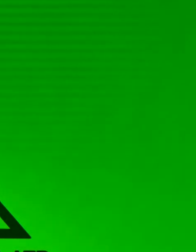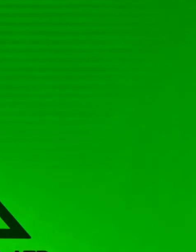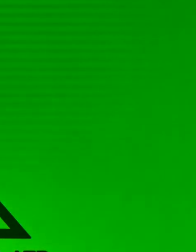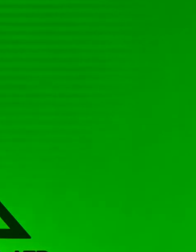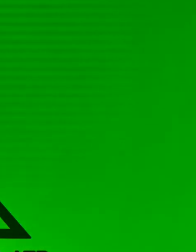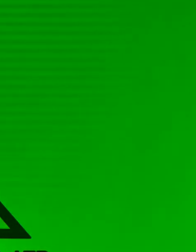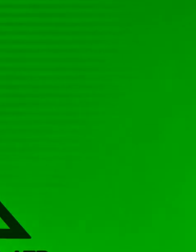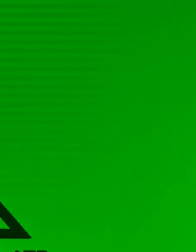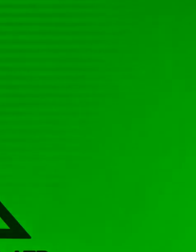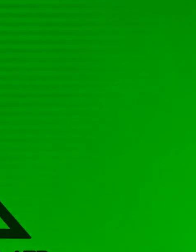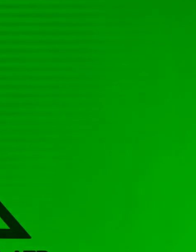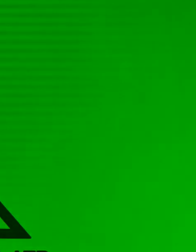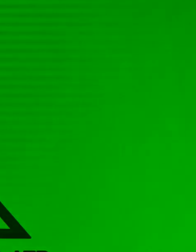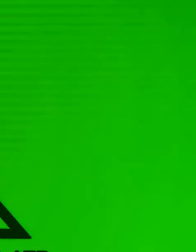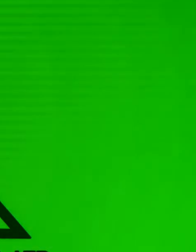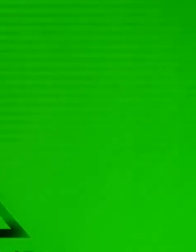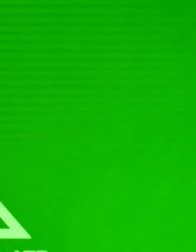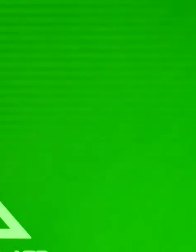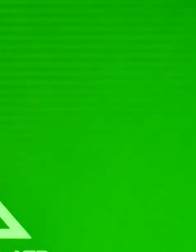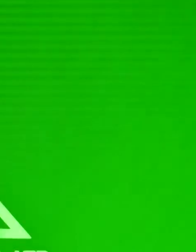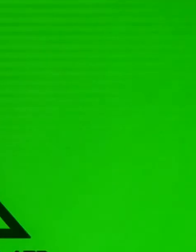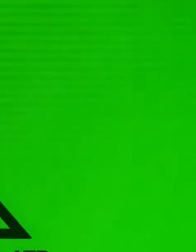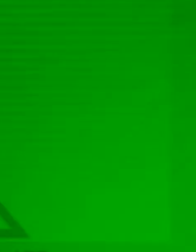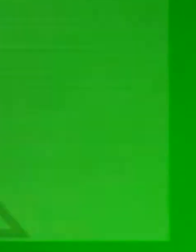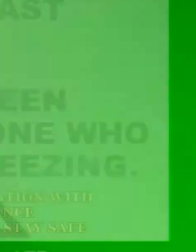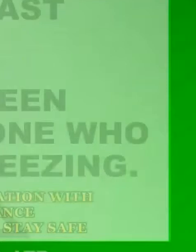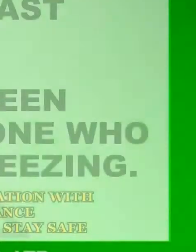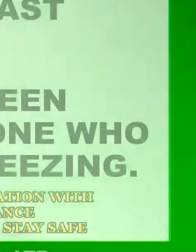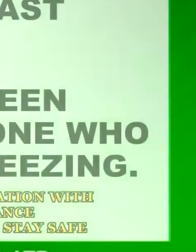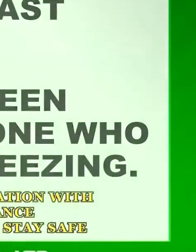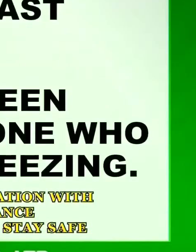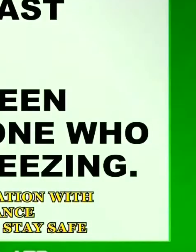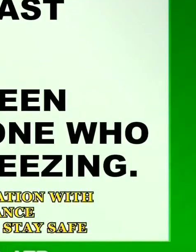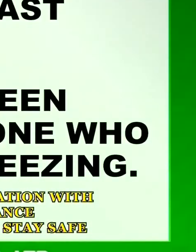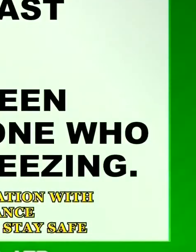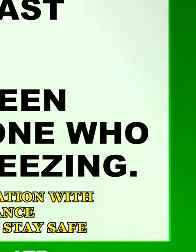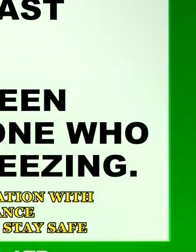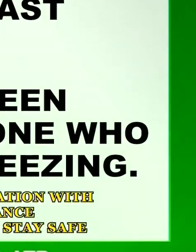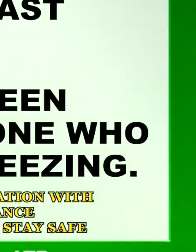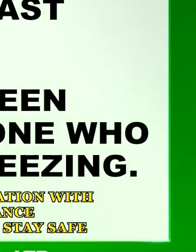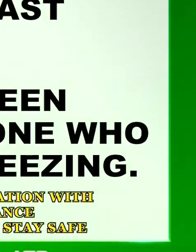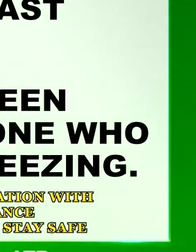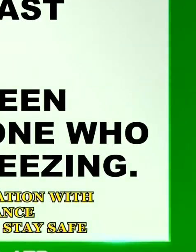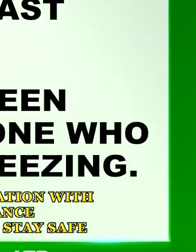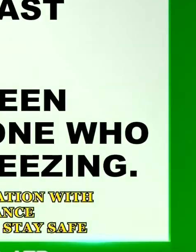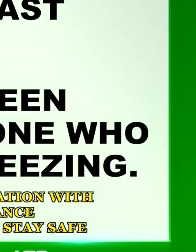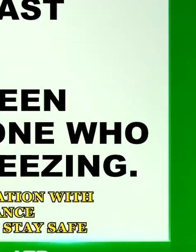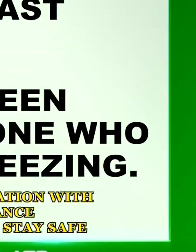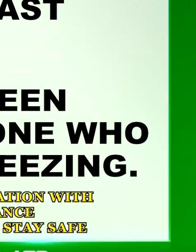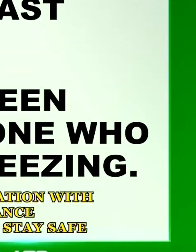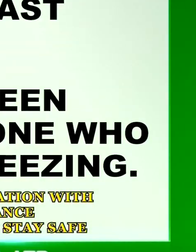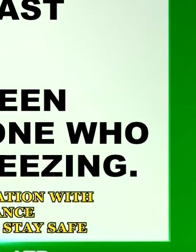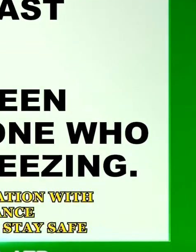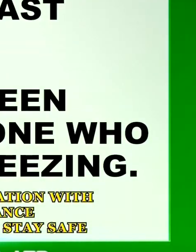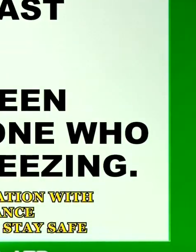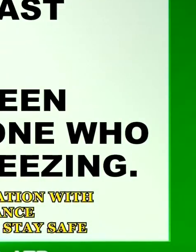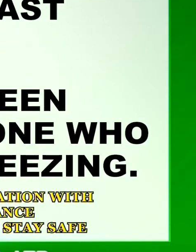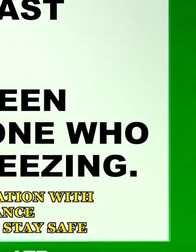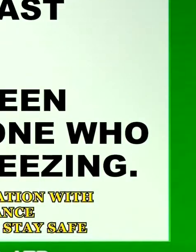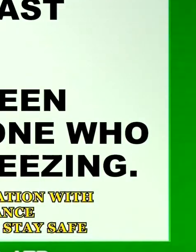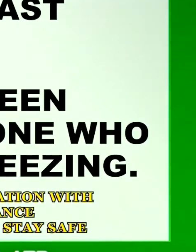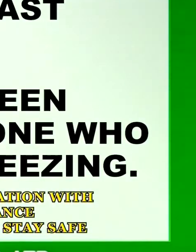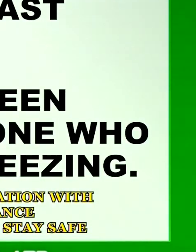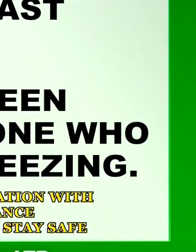Limited. Insurance the way you want it to be. Maintain at least a 6 feet distance between yourself